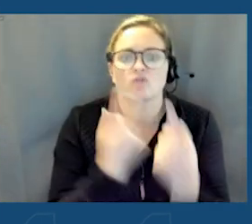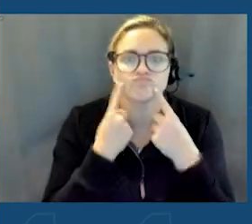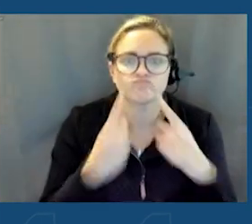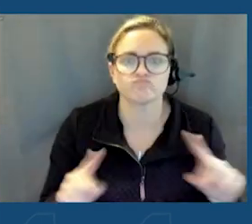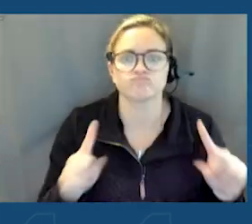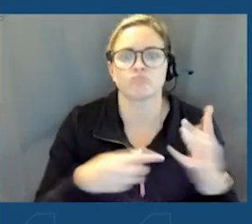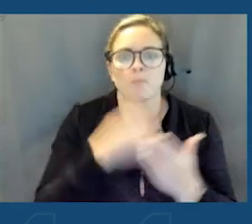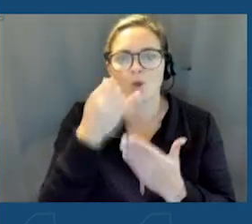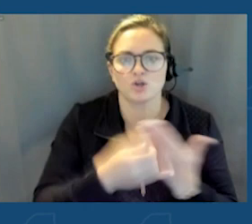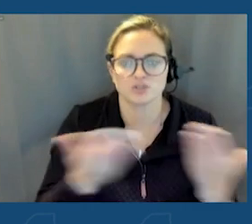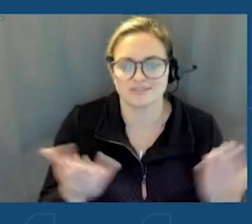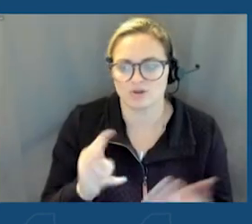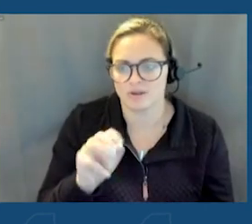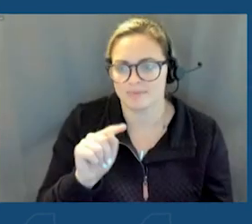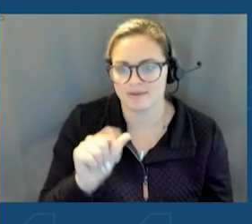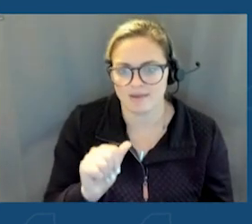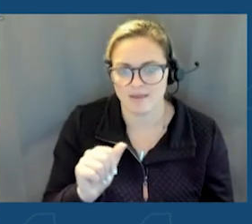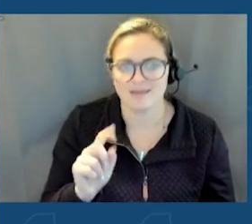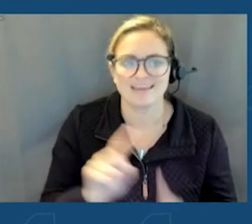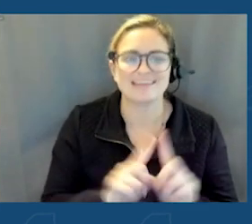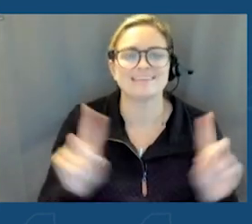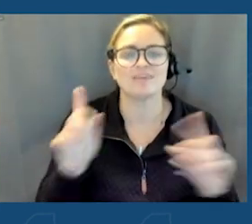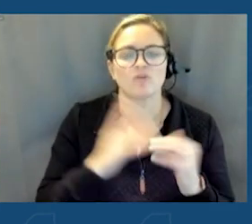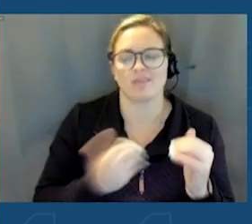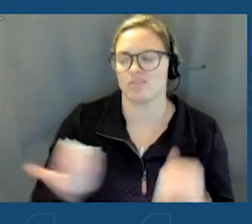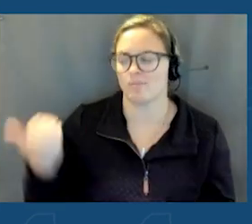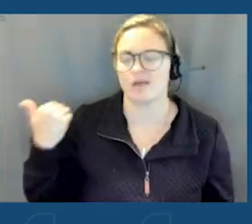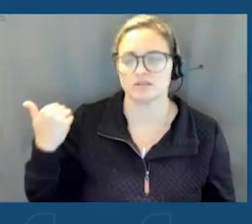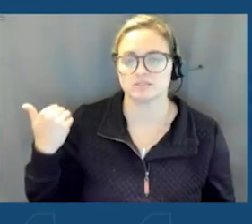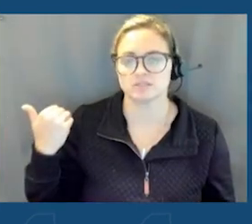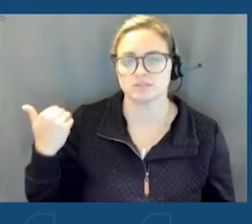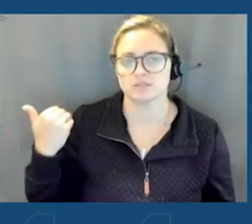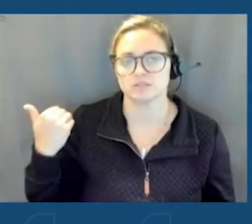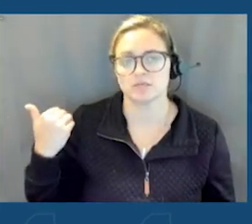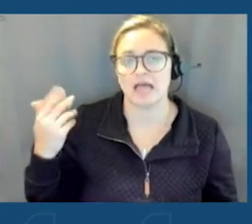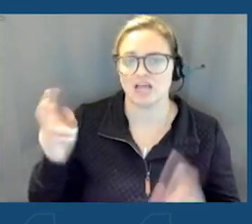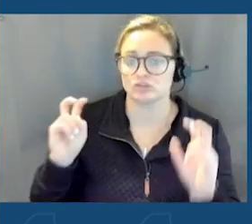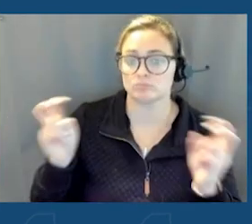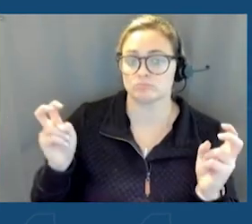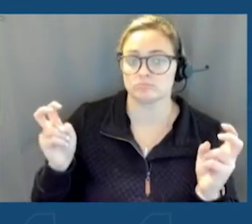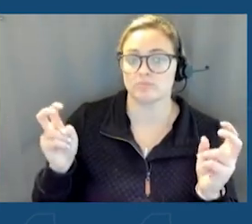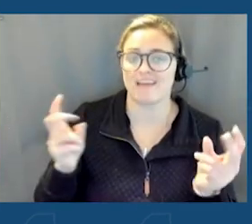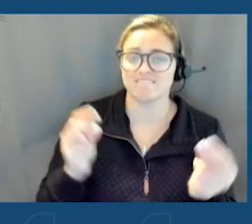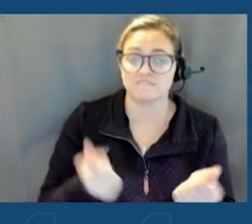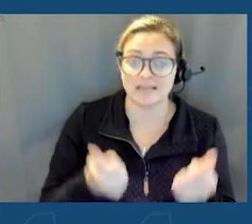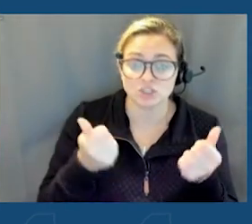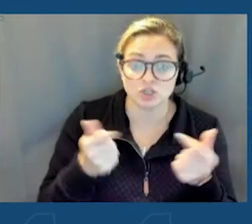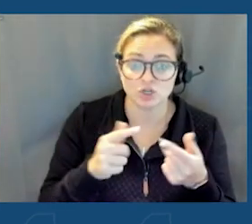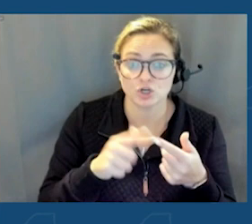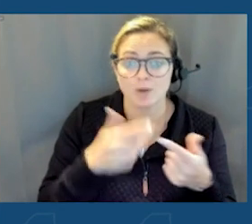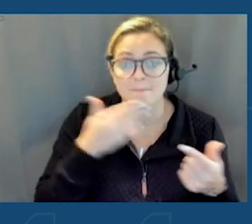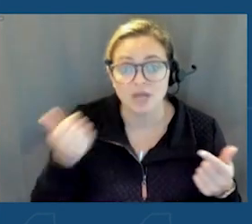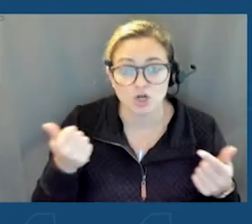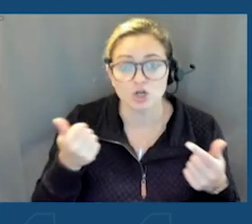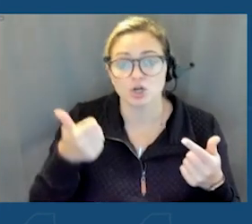the MTA differently than in the past. As our motto goes, faster, better,